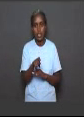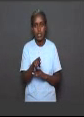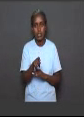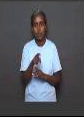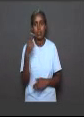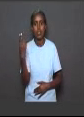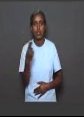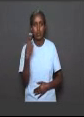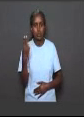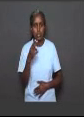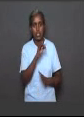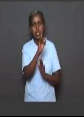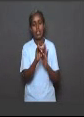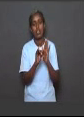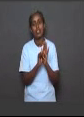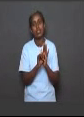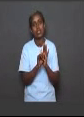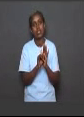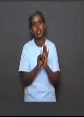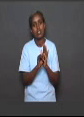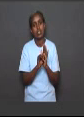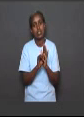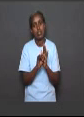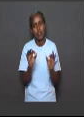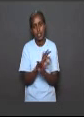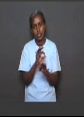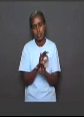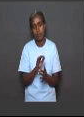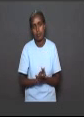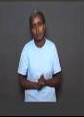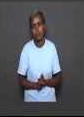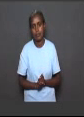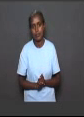g of x by using the identity function.